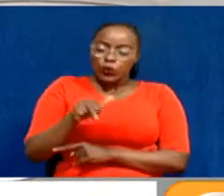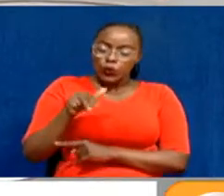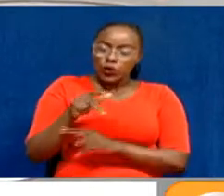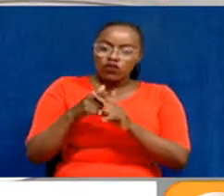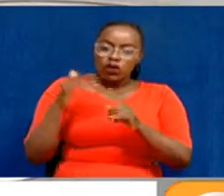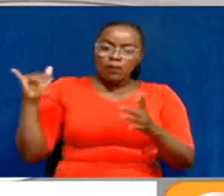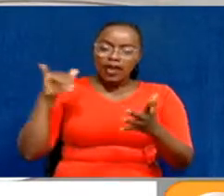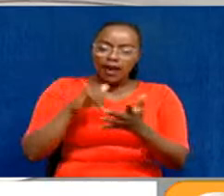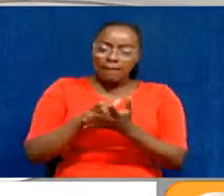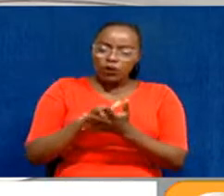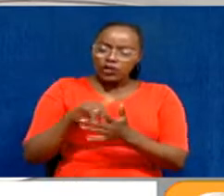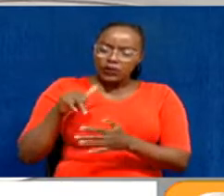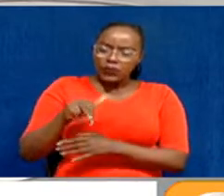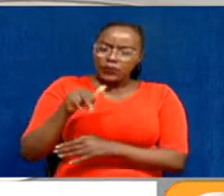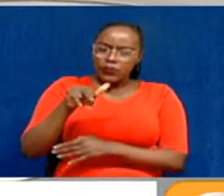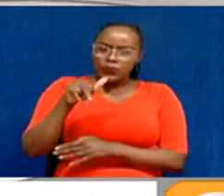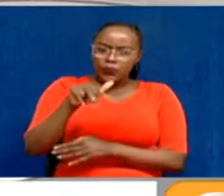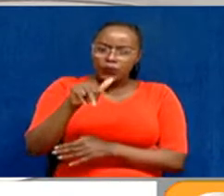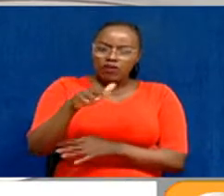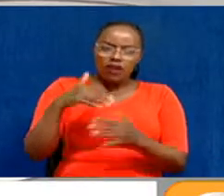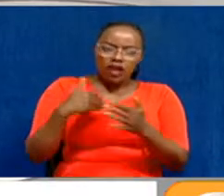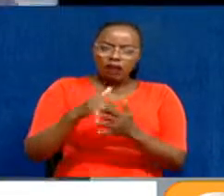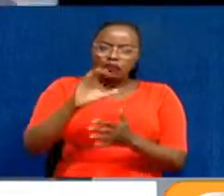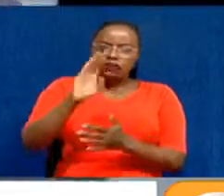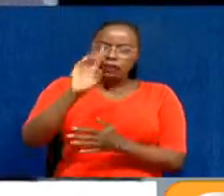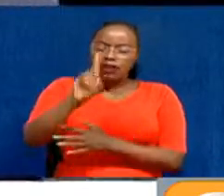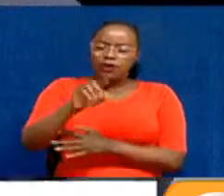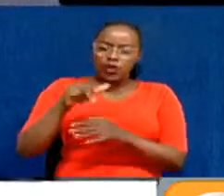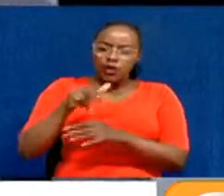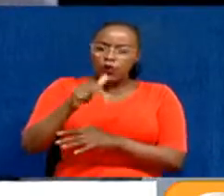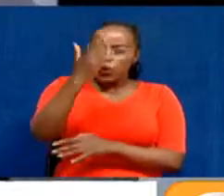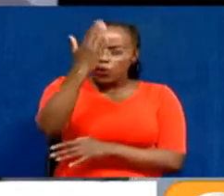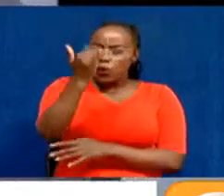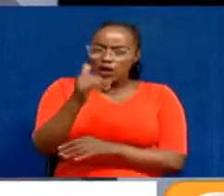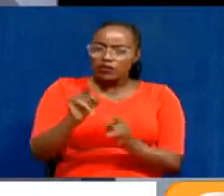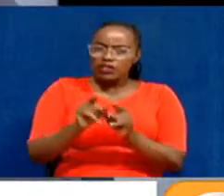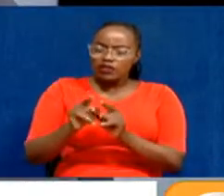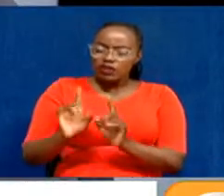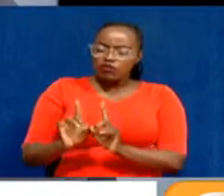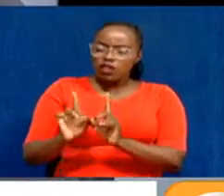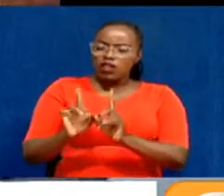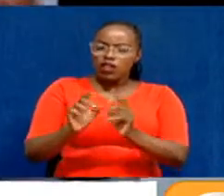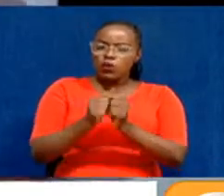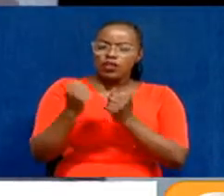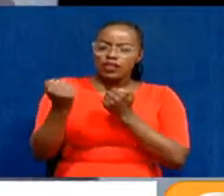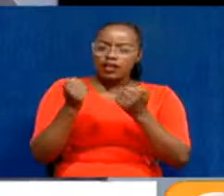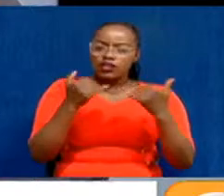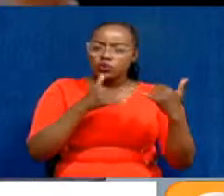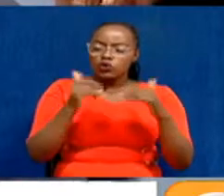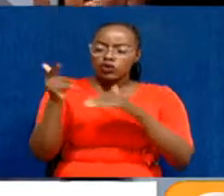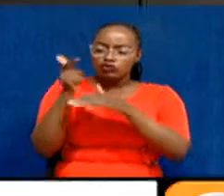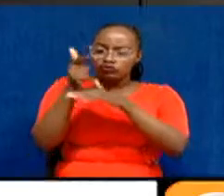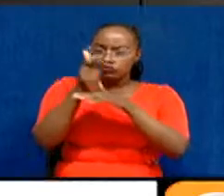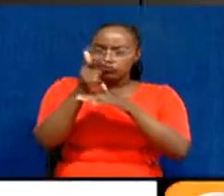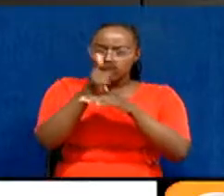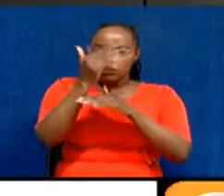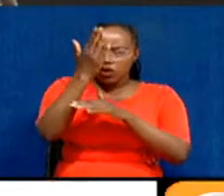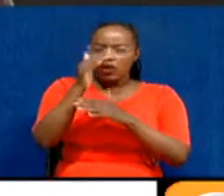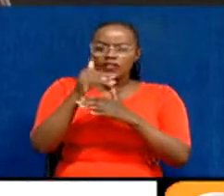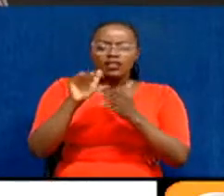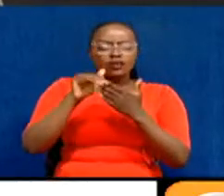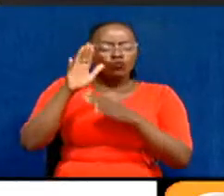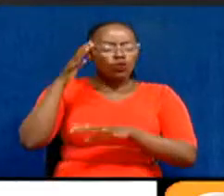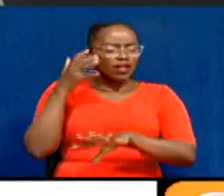the airport. To the CBD. To the CBD. On foot, yes. On foot, because we were alongside the vehicle, you know, trying to cover it. And it was much